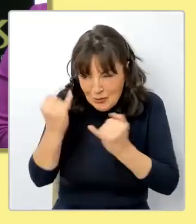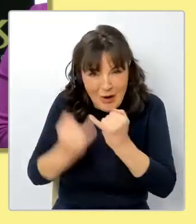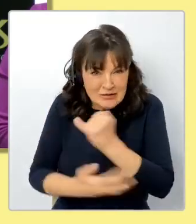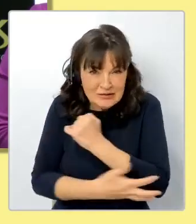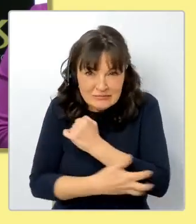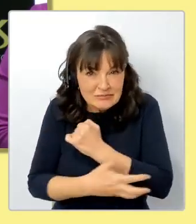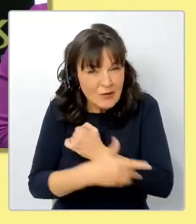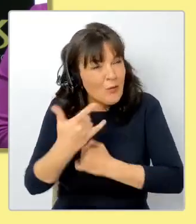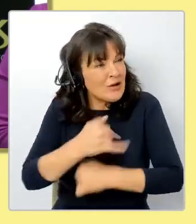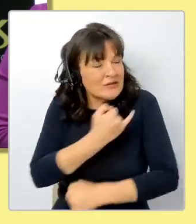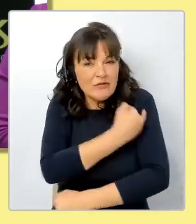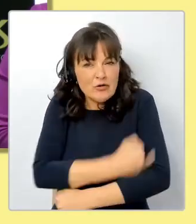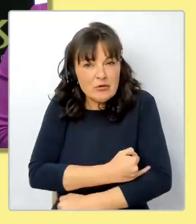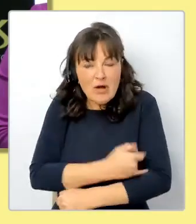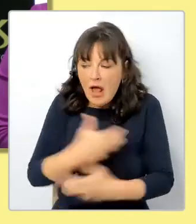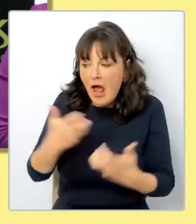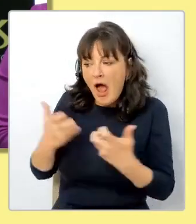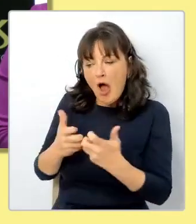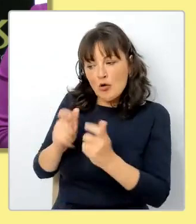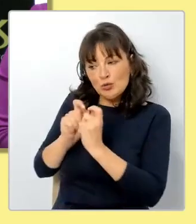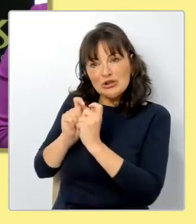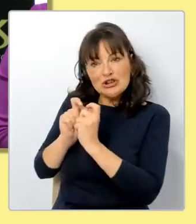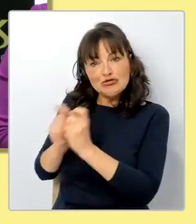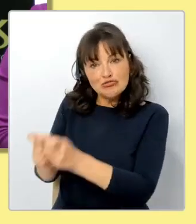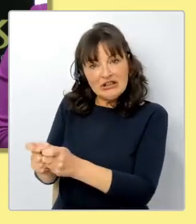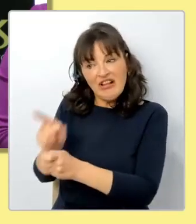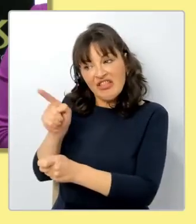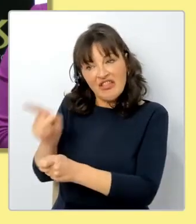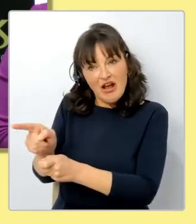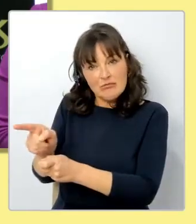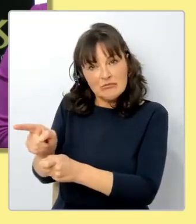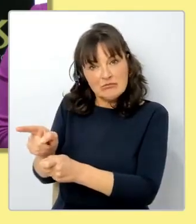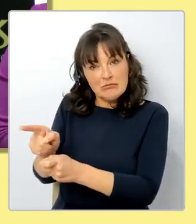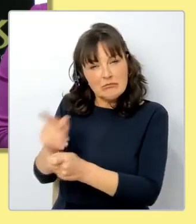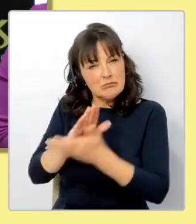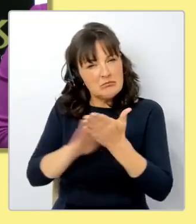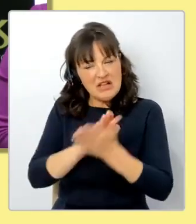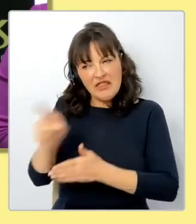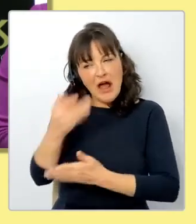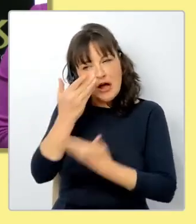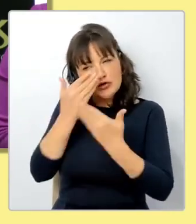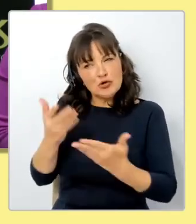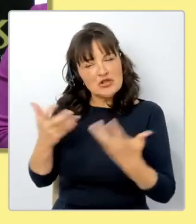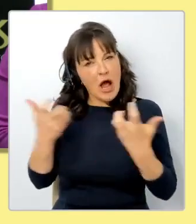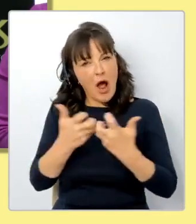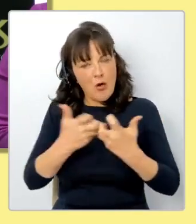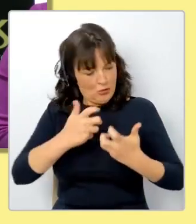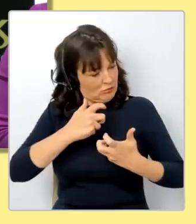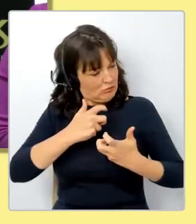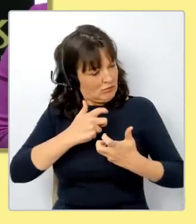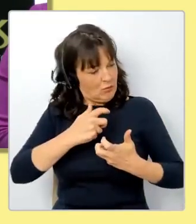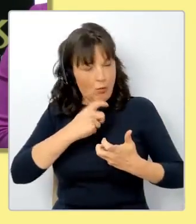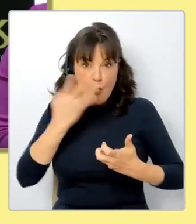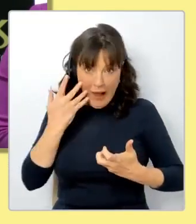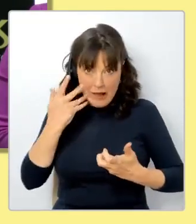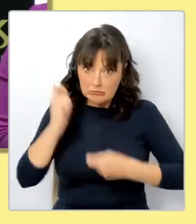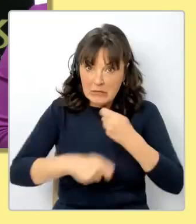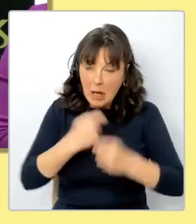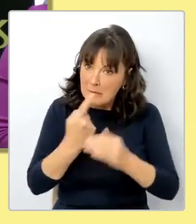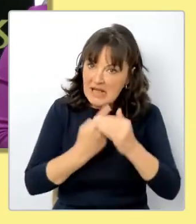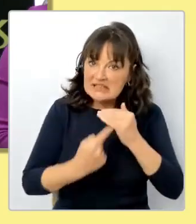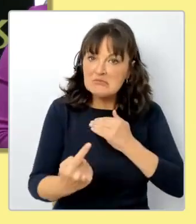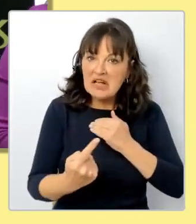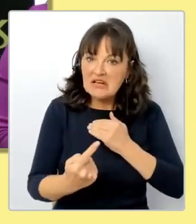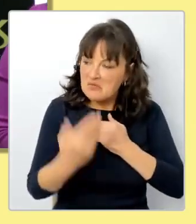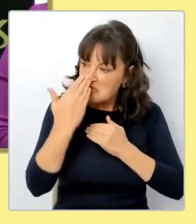mark of how we will treat the poorest and vulnerable when we're an independent nation. And I think if we can demonstrate our values now, we can do